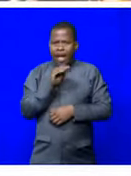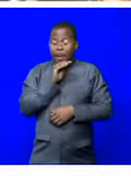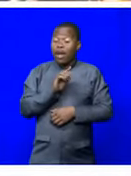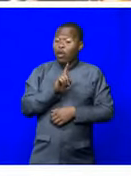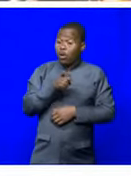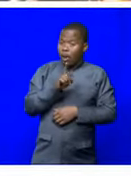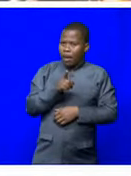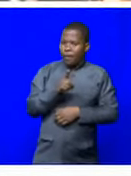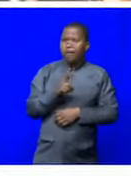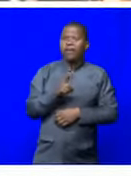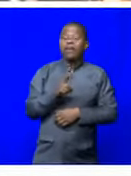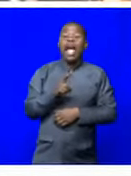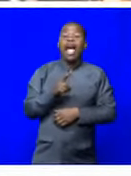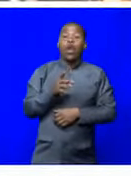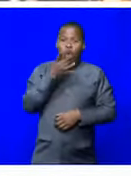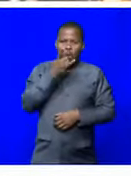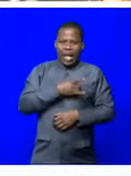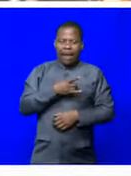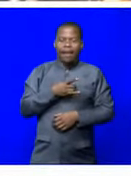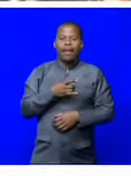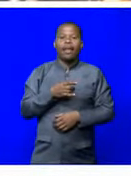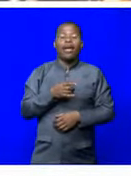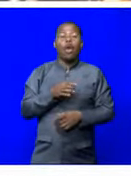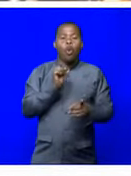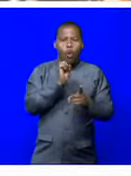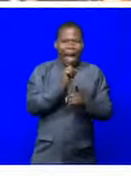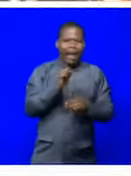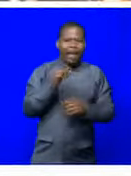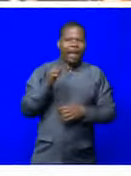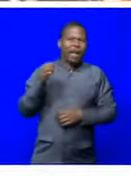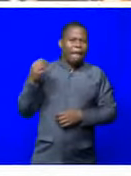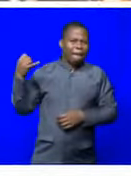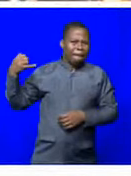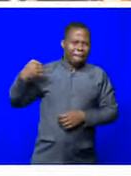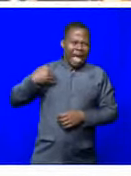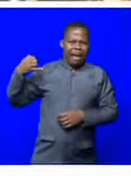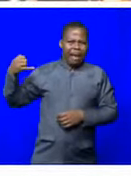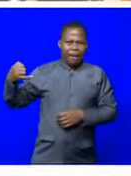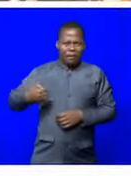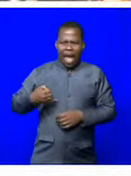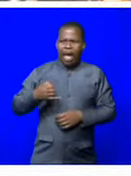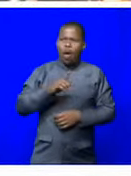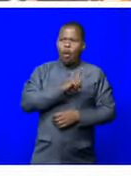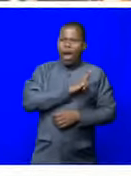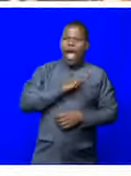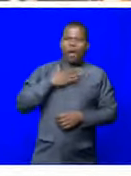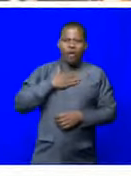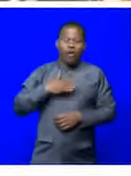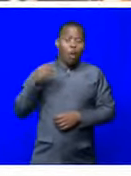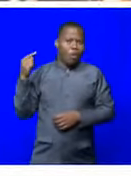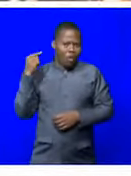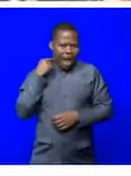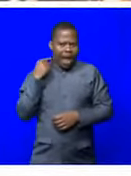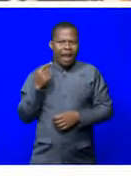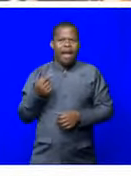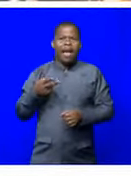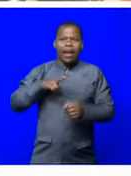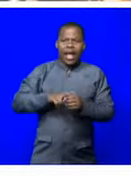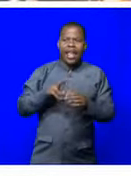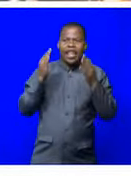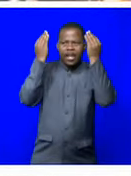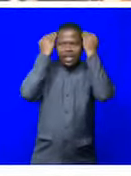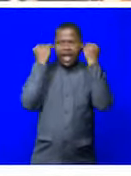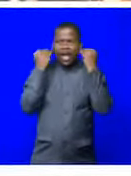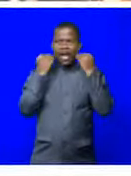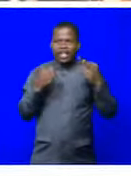ukuthi wenta lokhu ngegwaza lesingane sakhe emahlandla umtimba wonke ngenhloso yekumbulala. Lenza bake